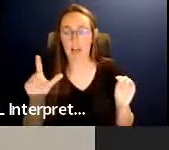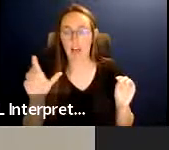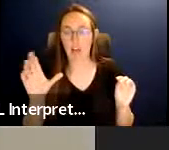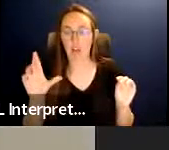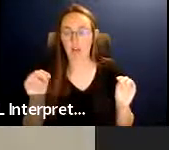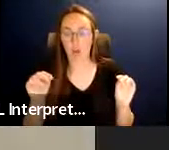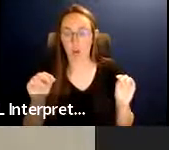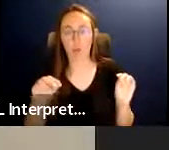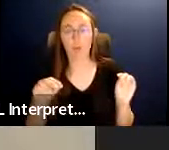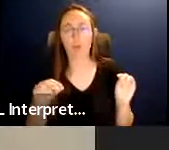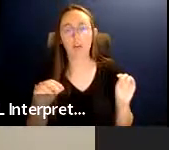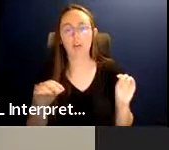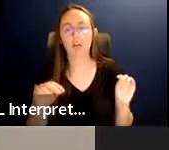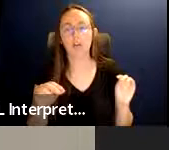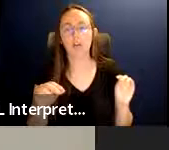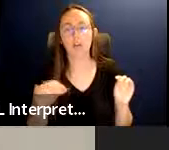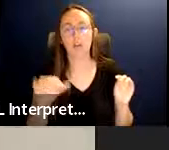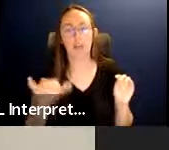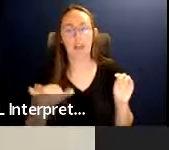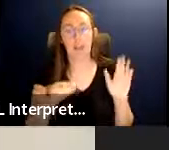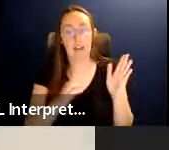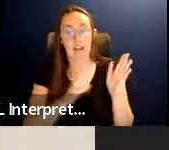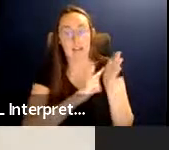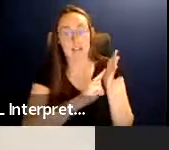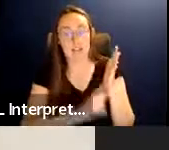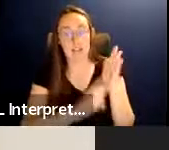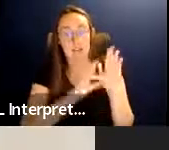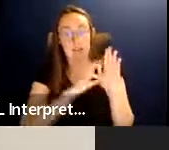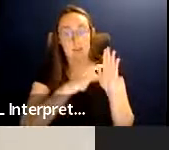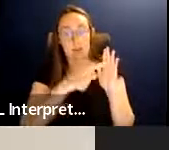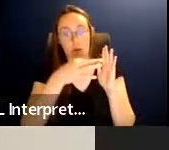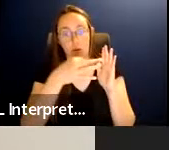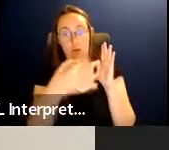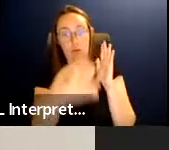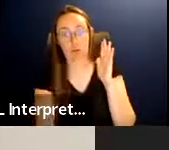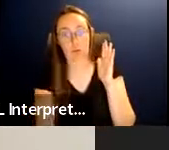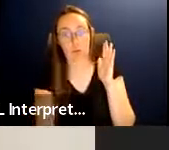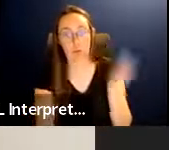and we're going to peel this backing